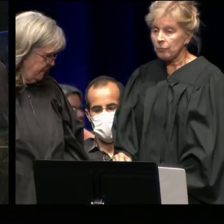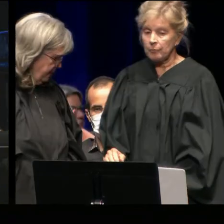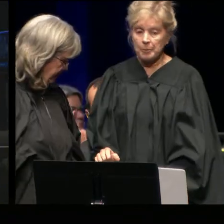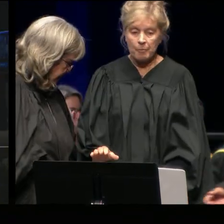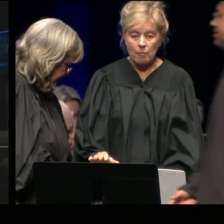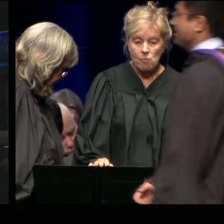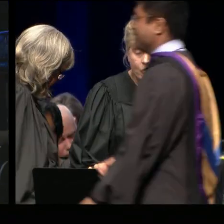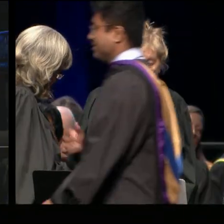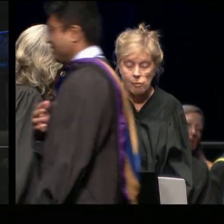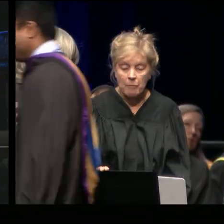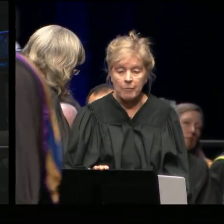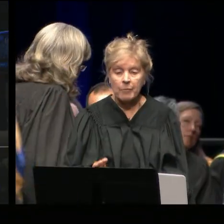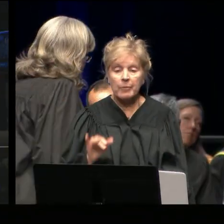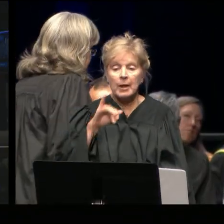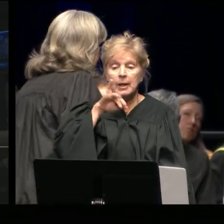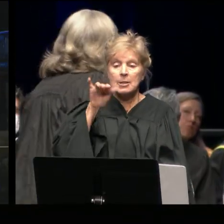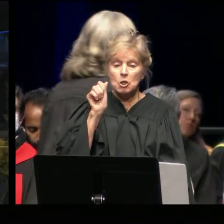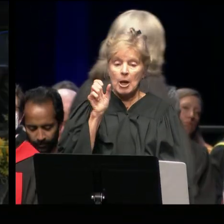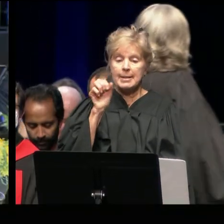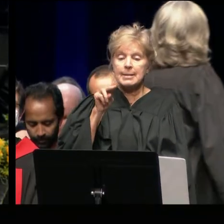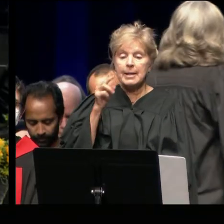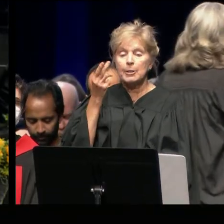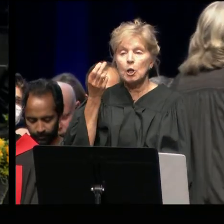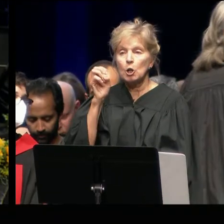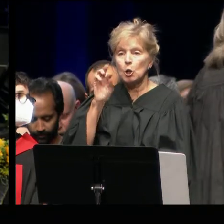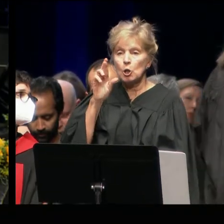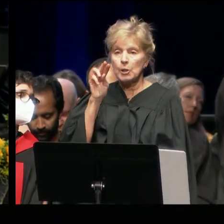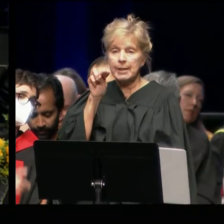Jason Hernandez.